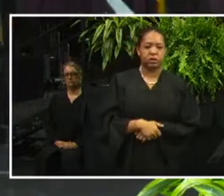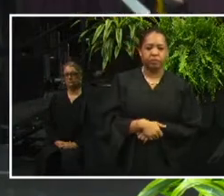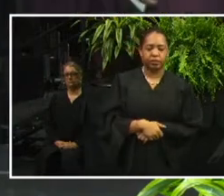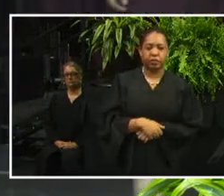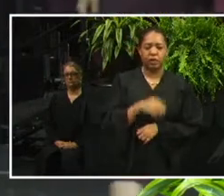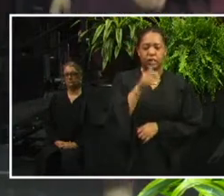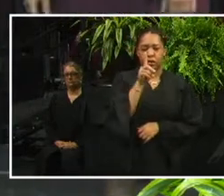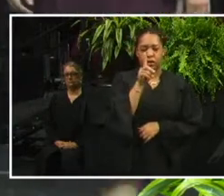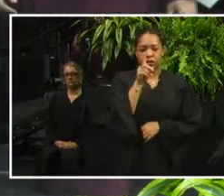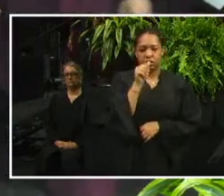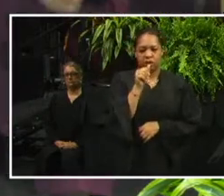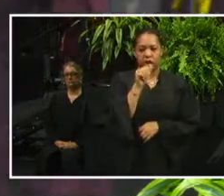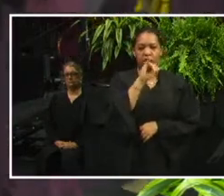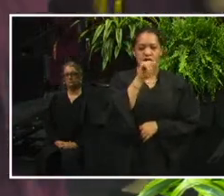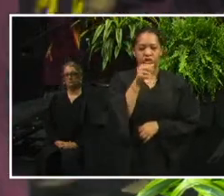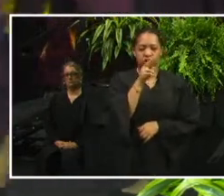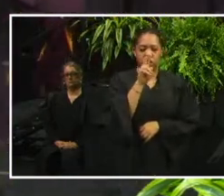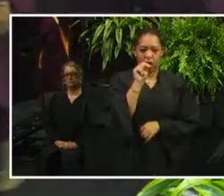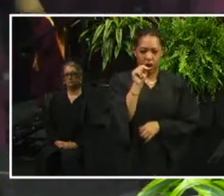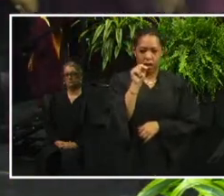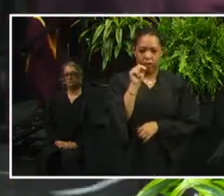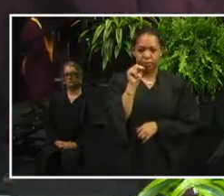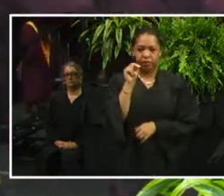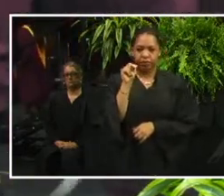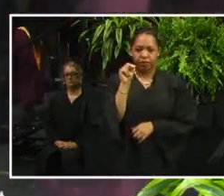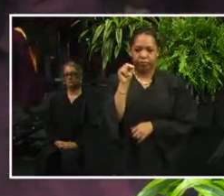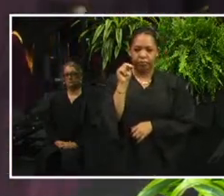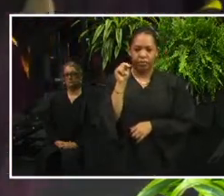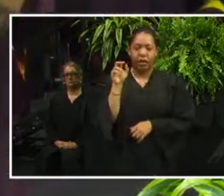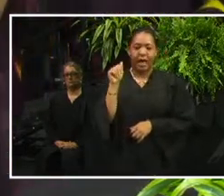Dejon Diamante Jaquan Aiken Garden.